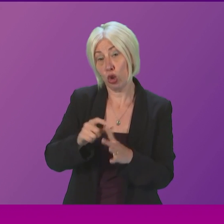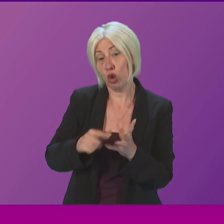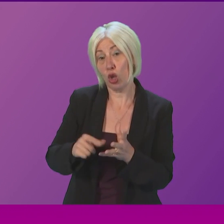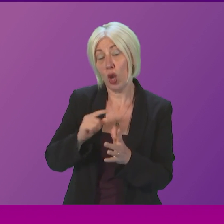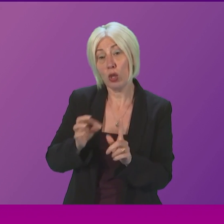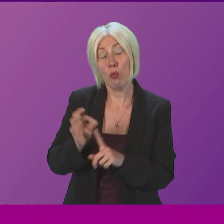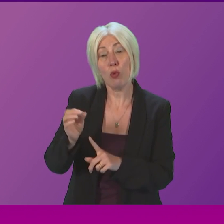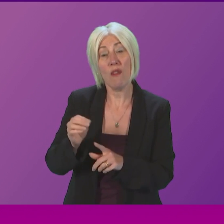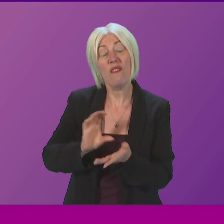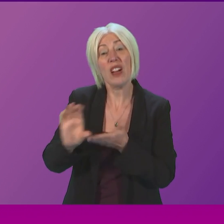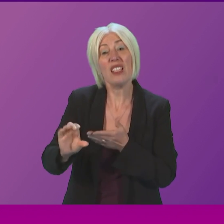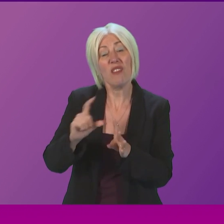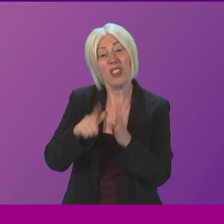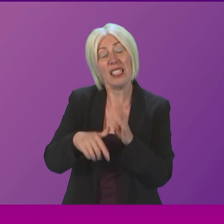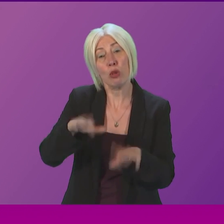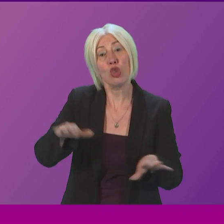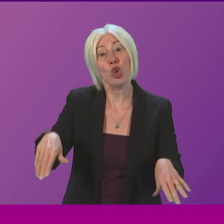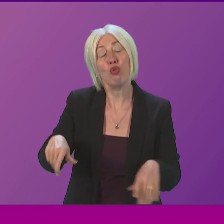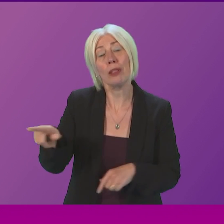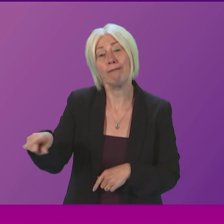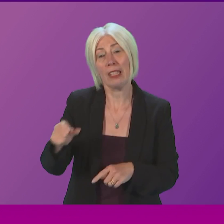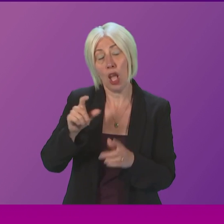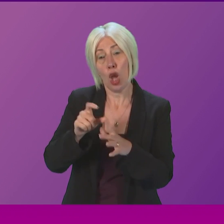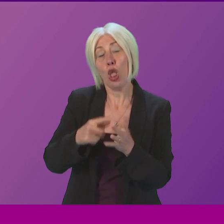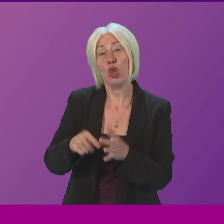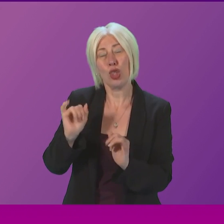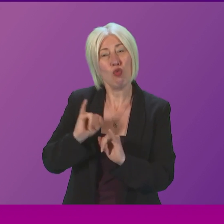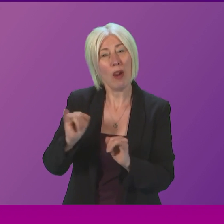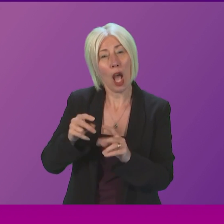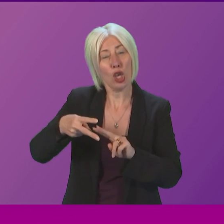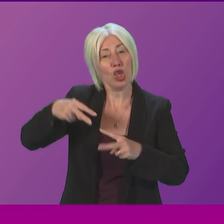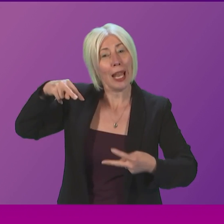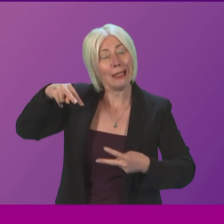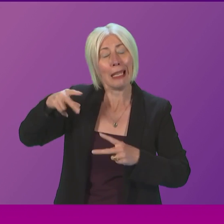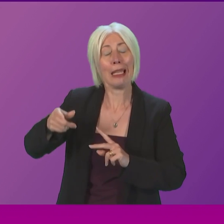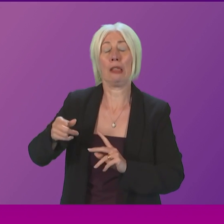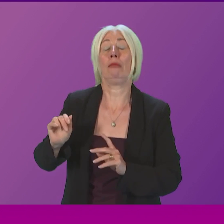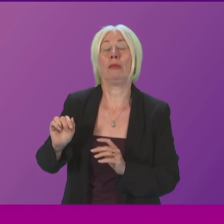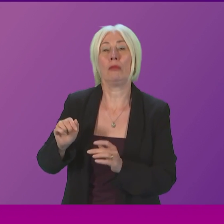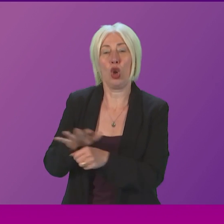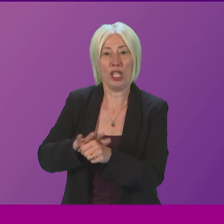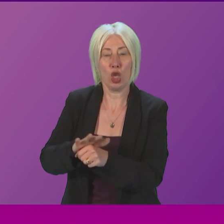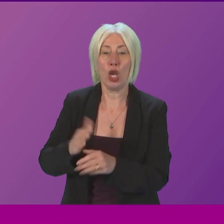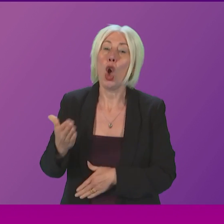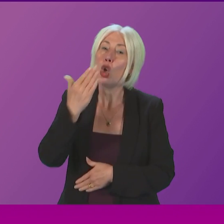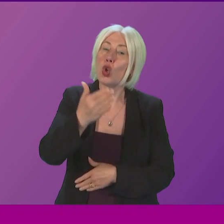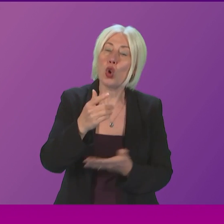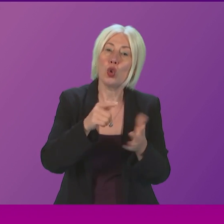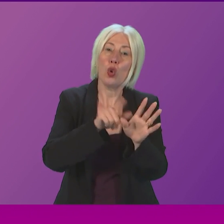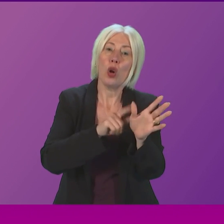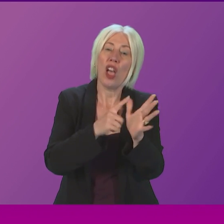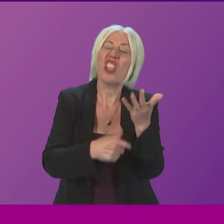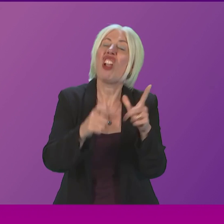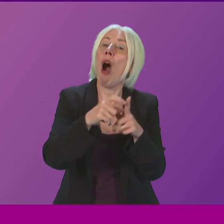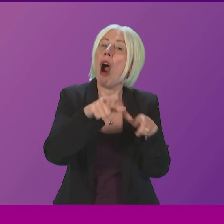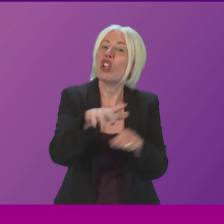for disabled children across Scotland. Eilish has a rare genetic condition, and the Yard in Edinburgh is a place where she is celebrated for who she is